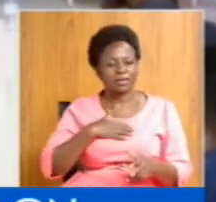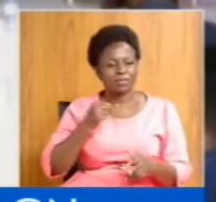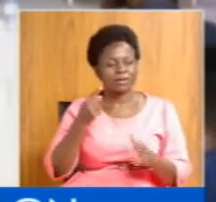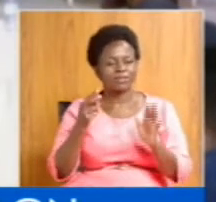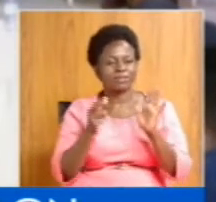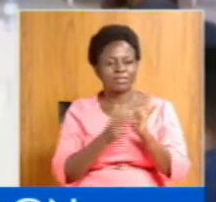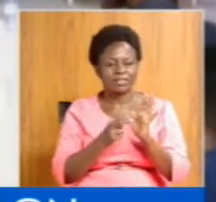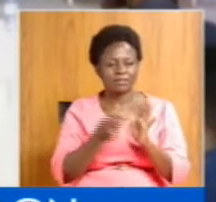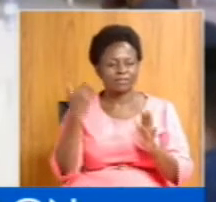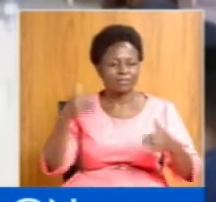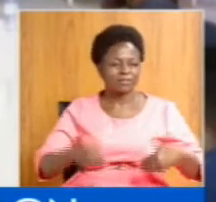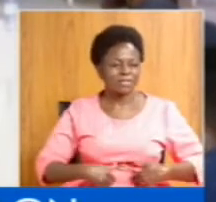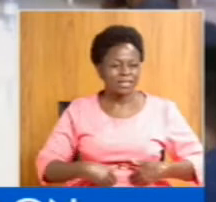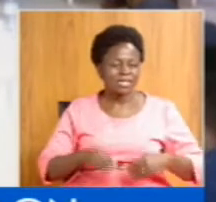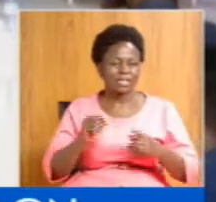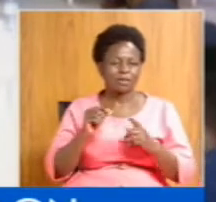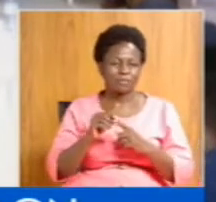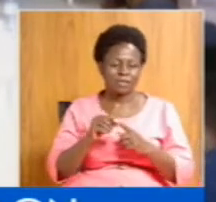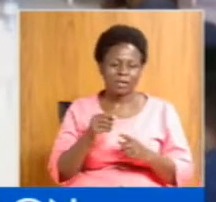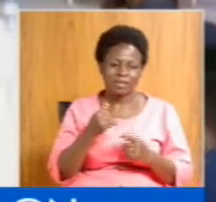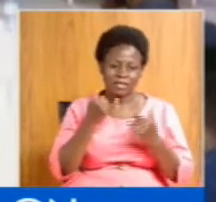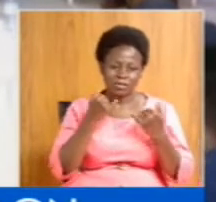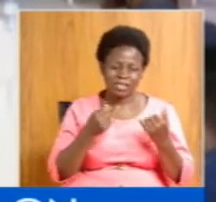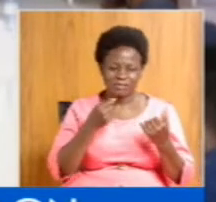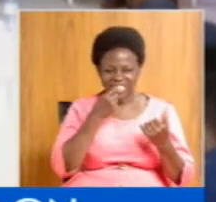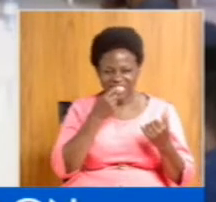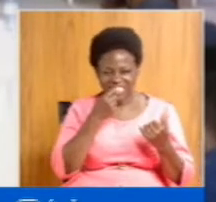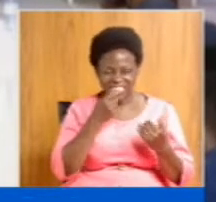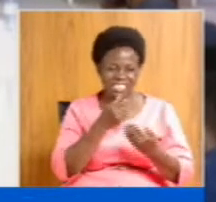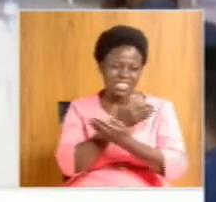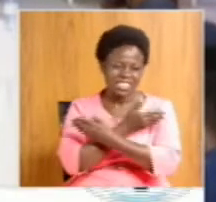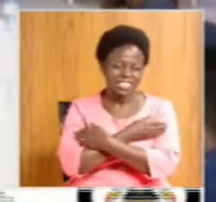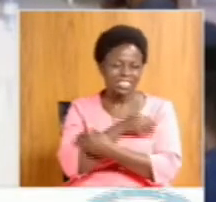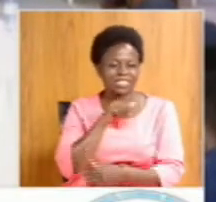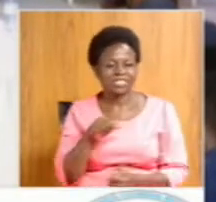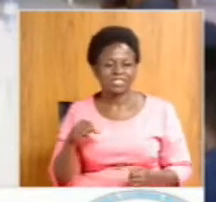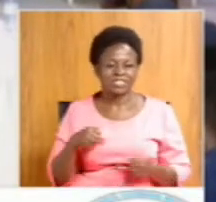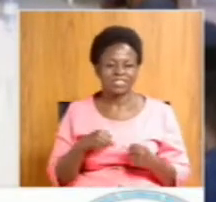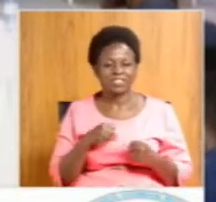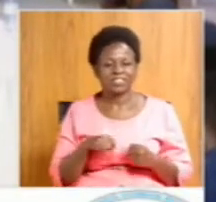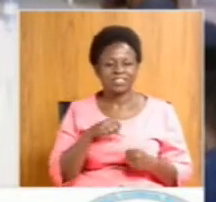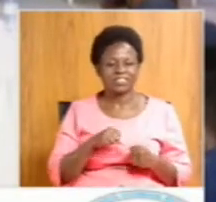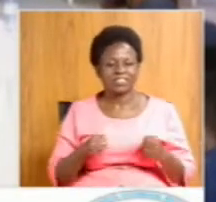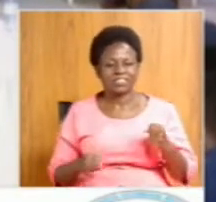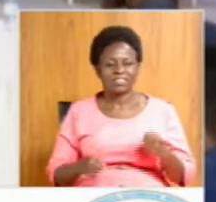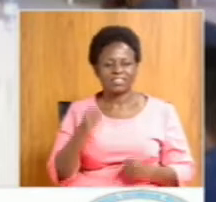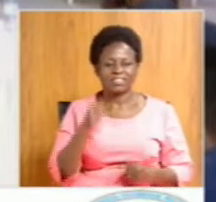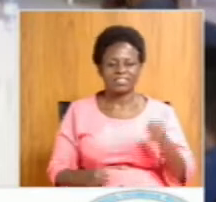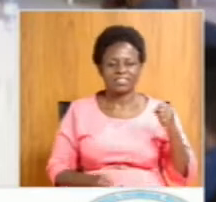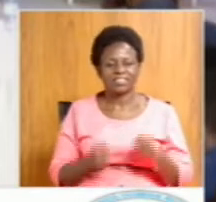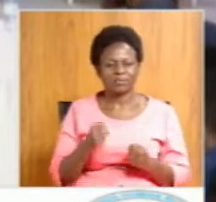introduction I was young when primary school and they told us to come we had to wear t-shirts and match Uganda was in debt of course I was terrified